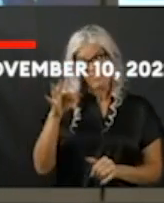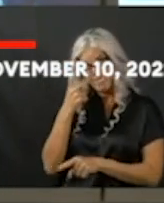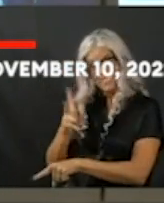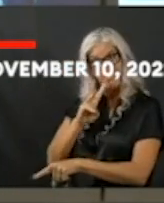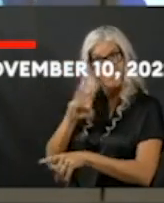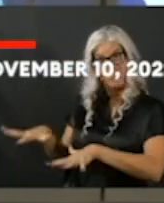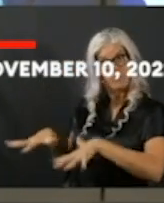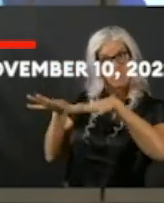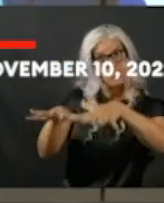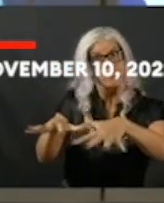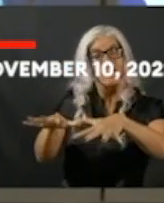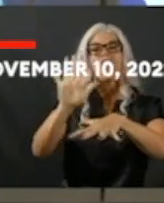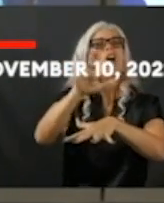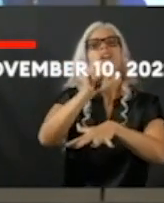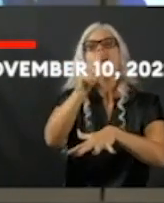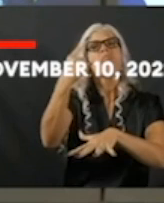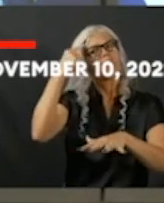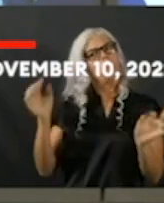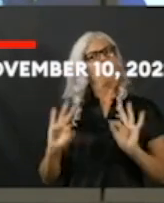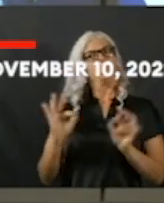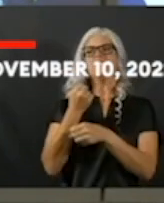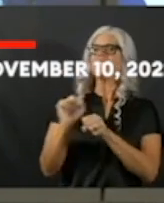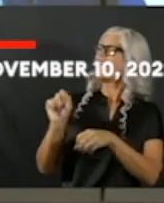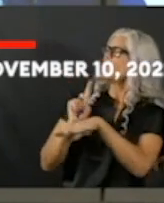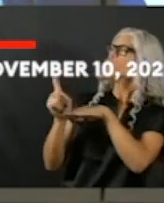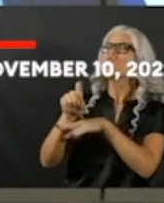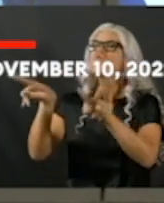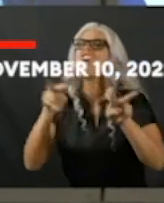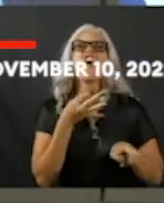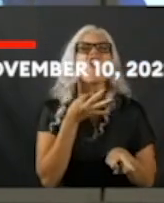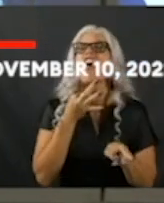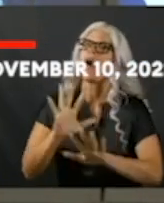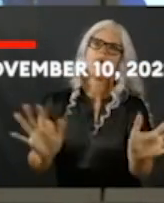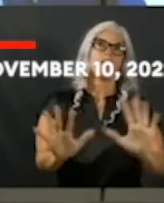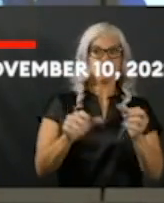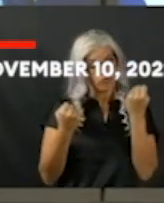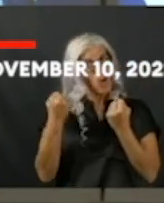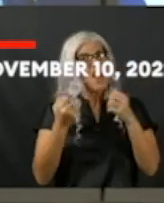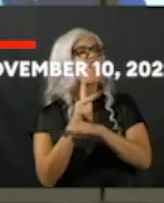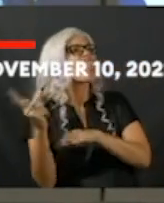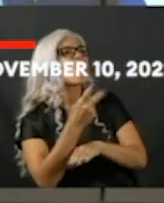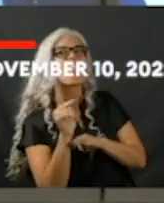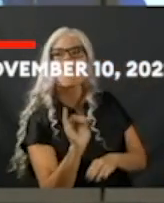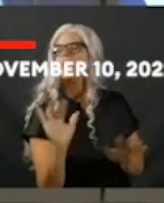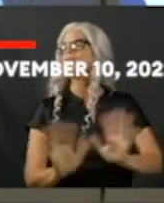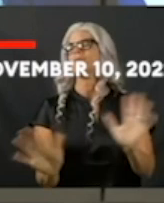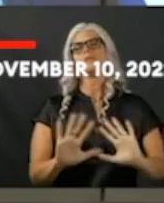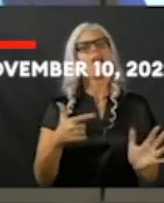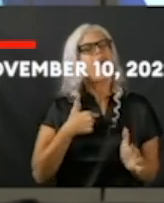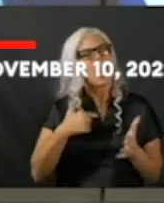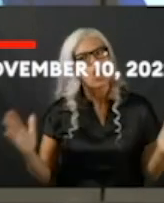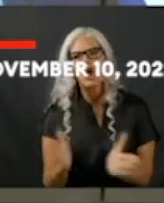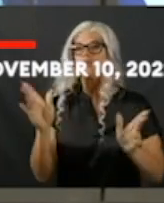it is never safe to walk or drive through flooded waters. I continue to urge Floridians to stay indoors in a safe